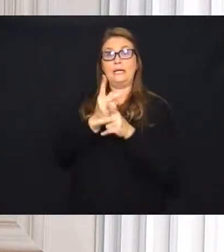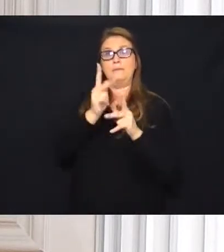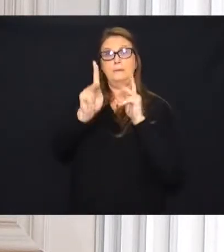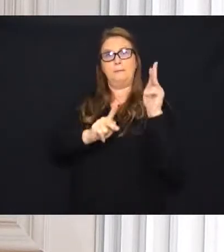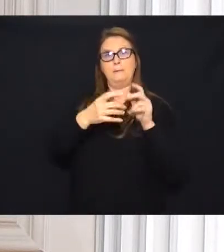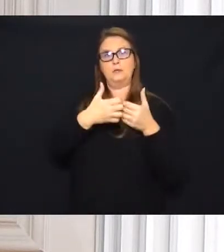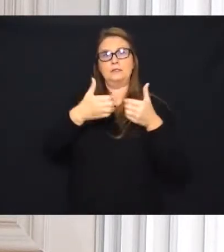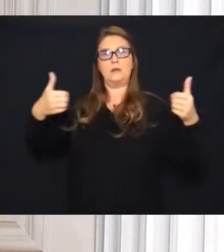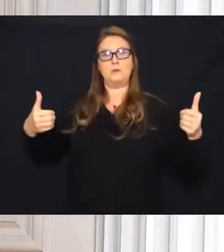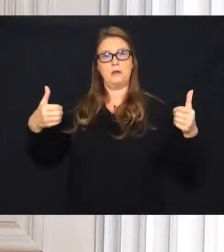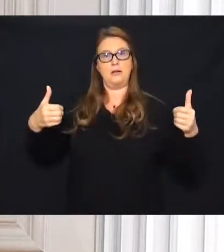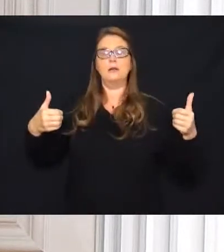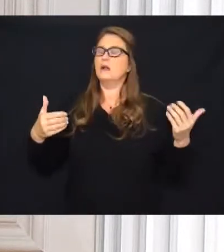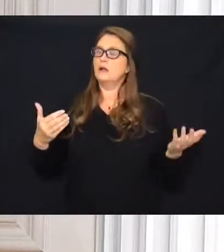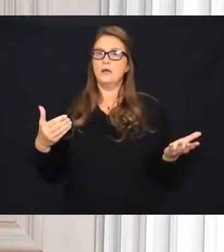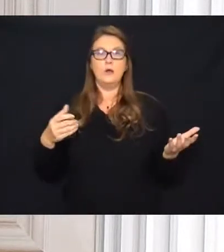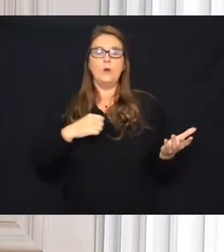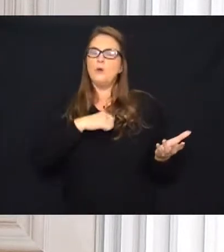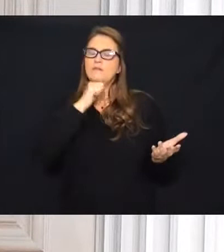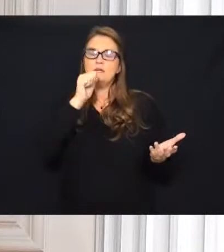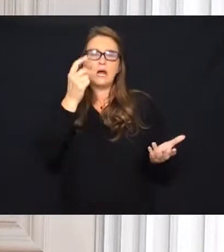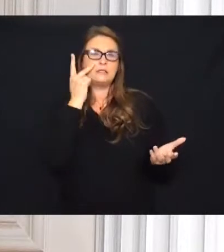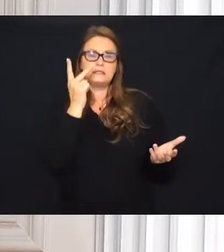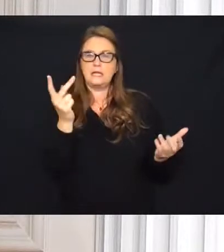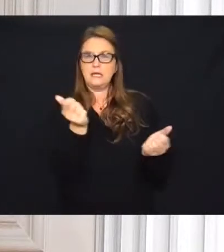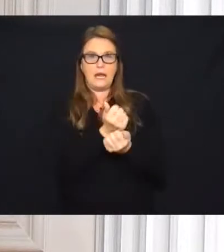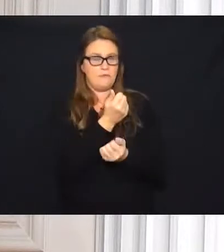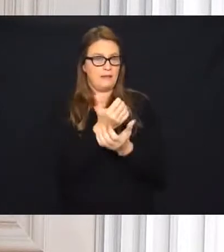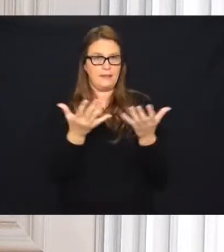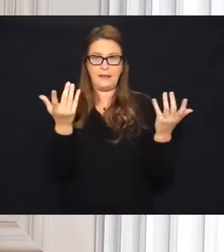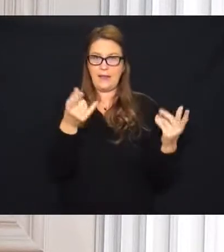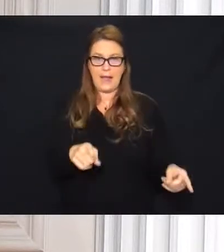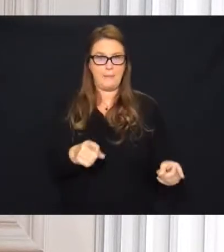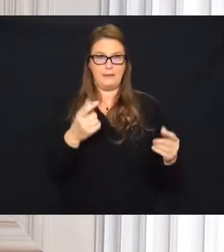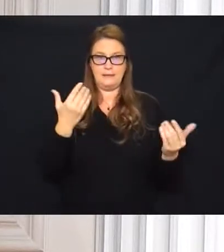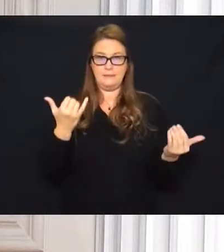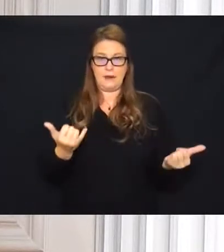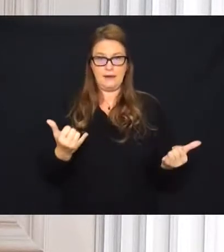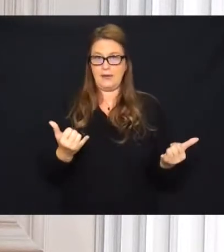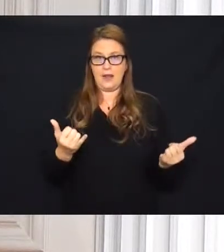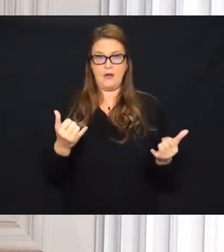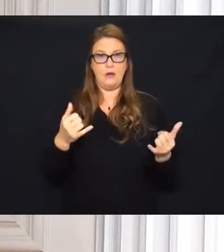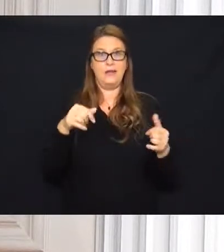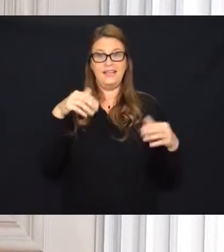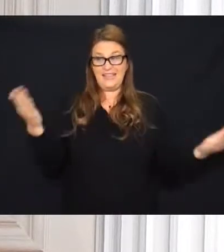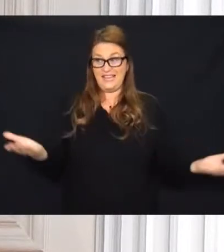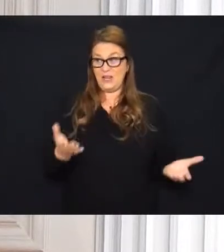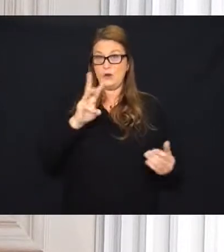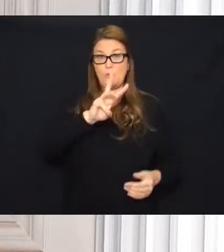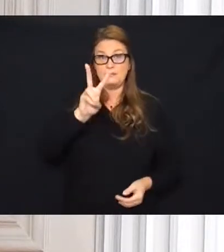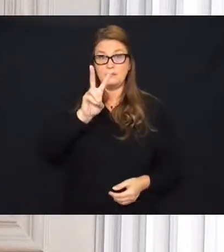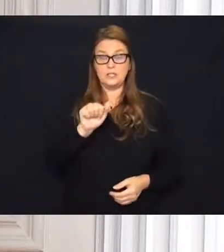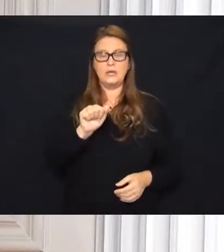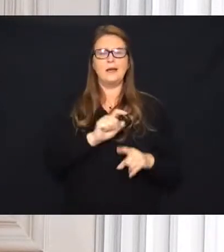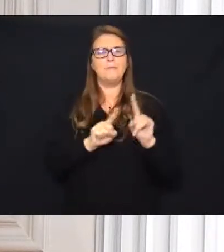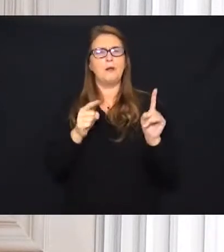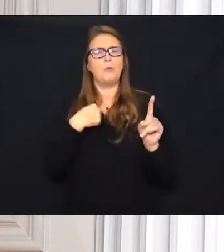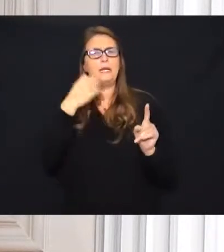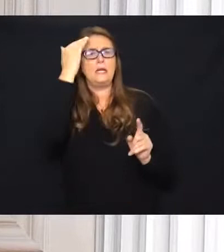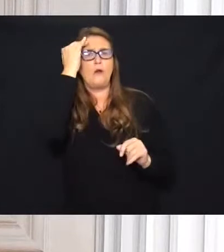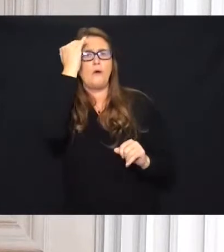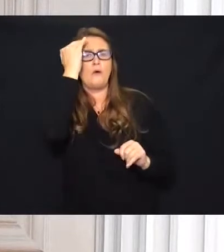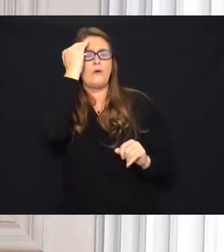not even seen the brunt of what Omicron is going to do as far as spread in West Virginia, but recognize that if